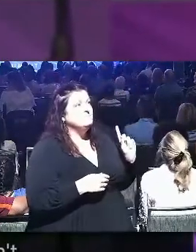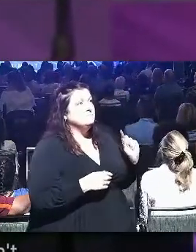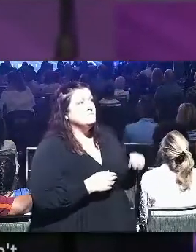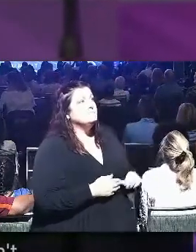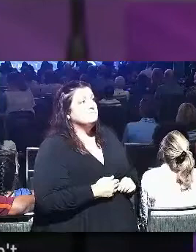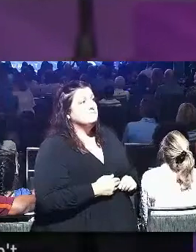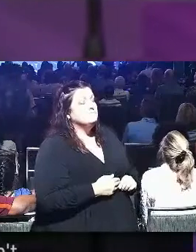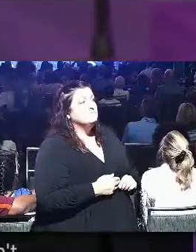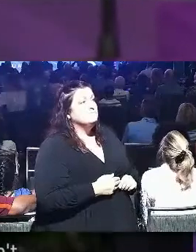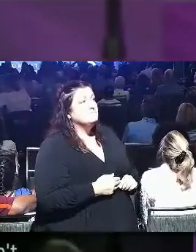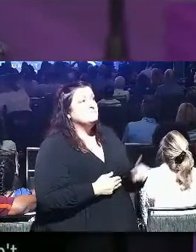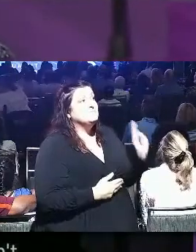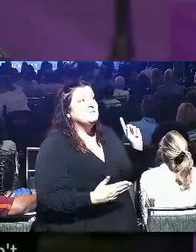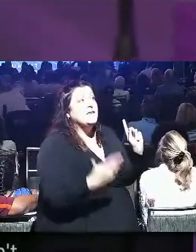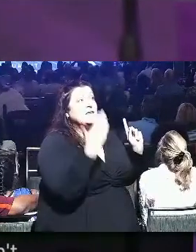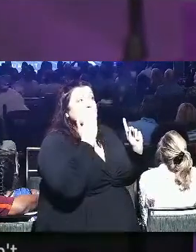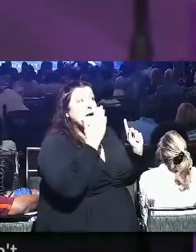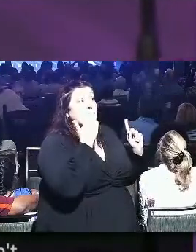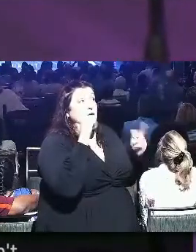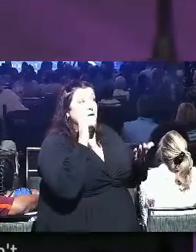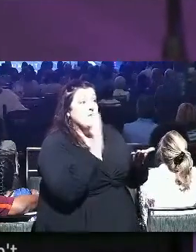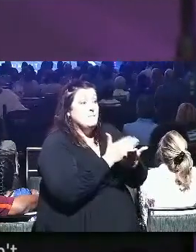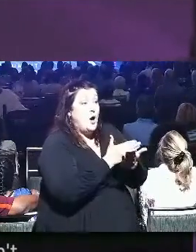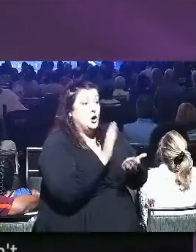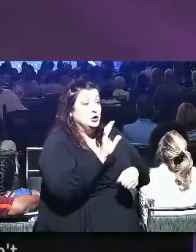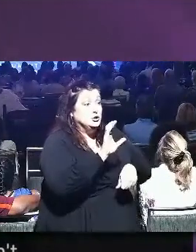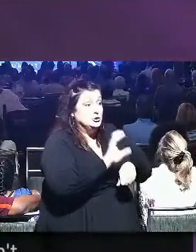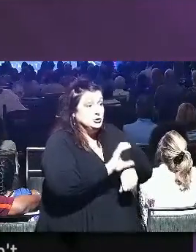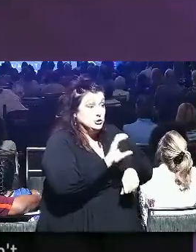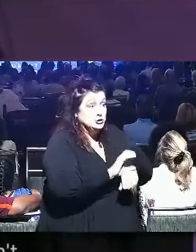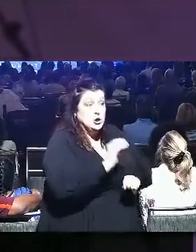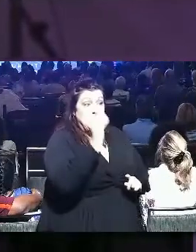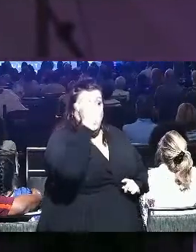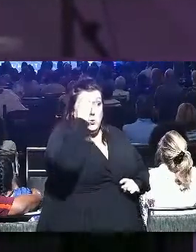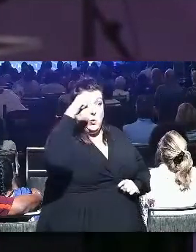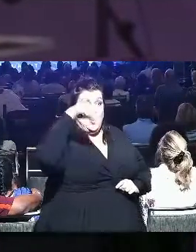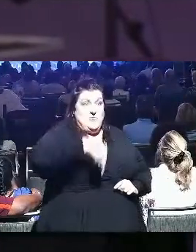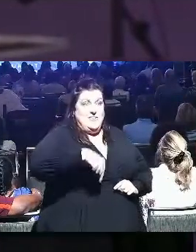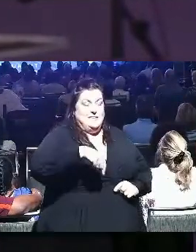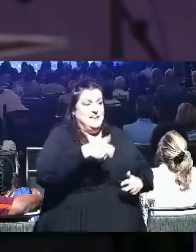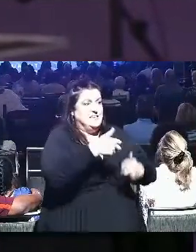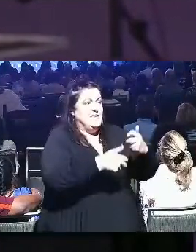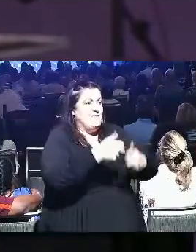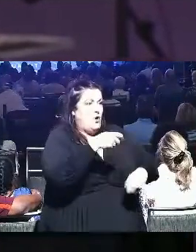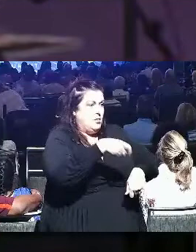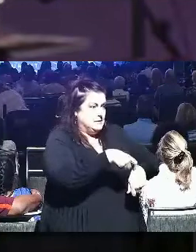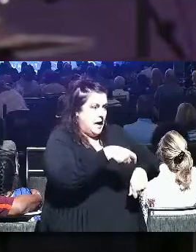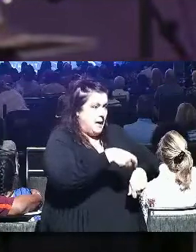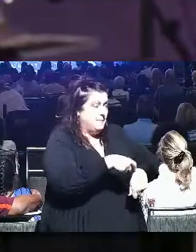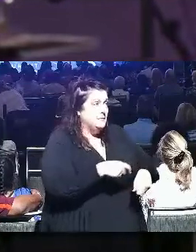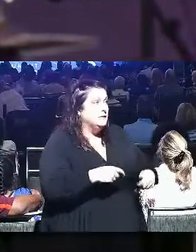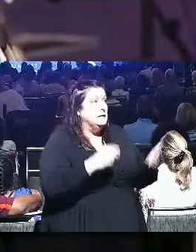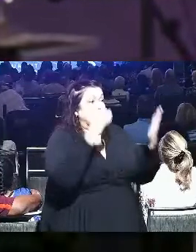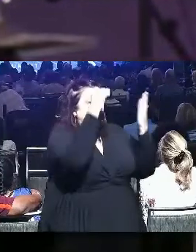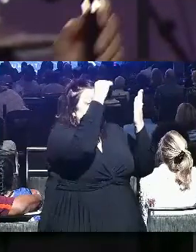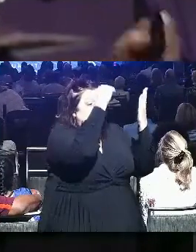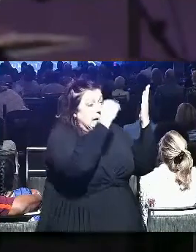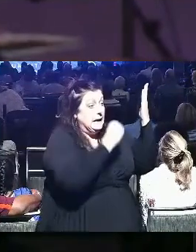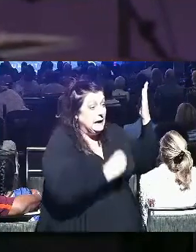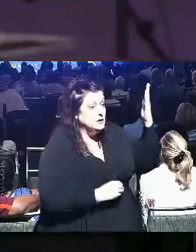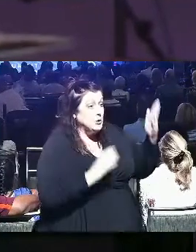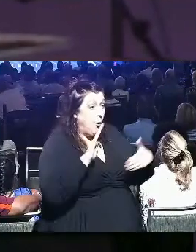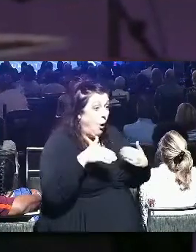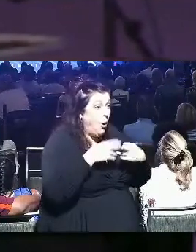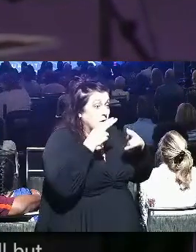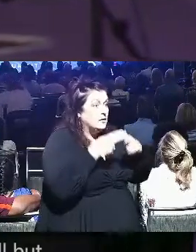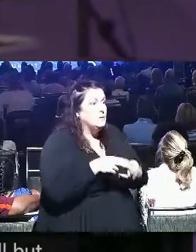conference. I'm so thankful for partner churches that knew this was a difficult time. I can't list them all, but some really